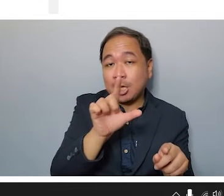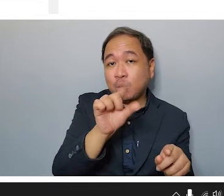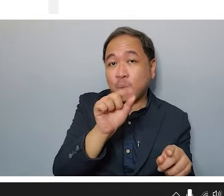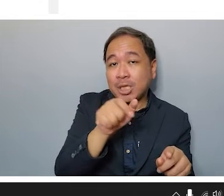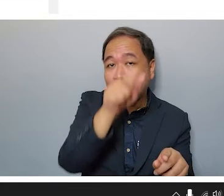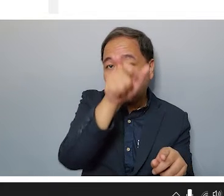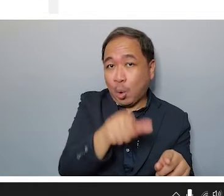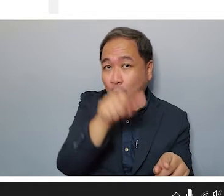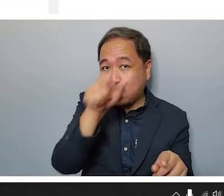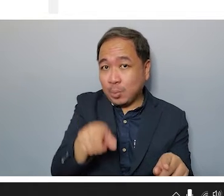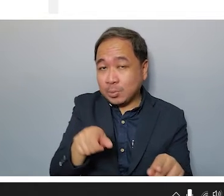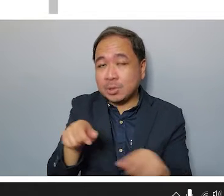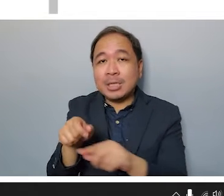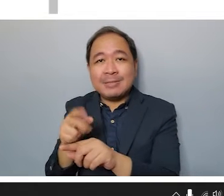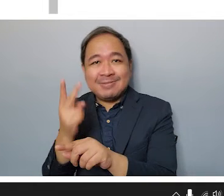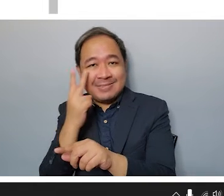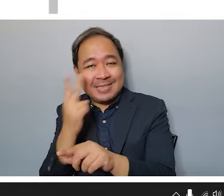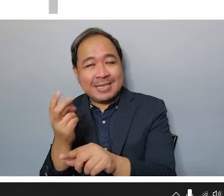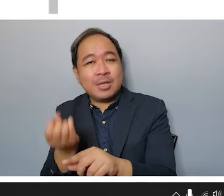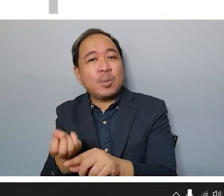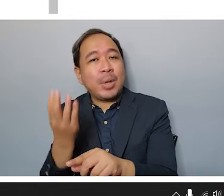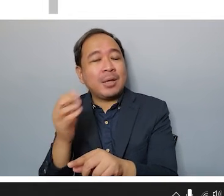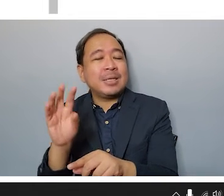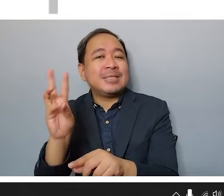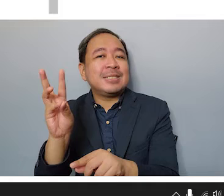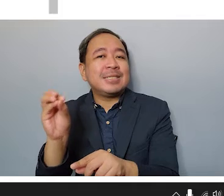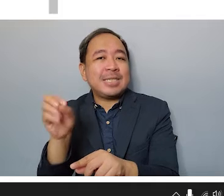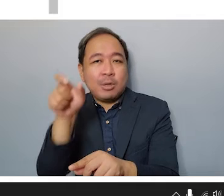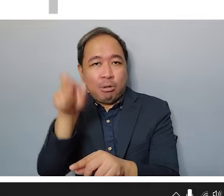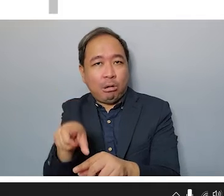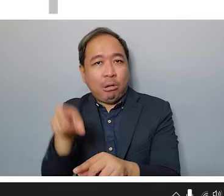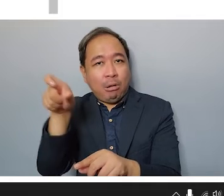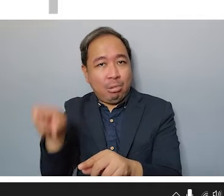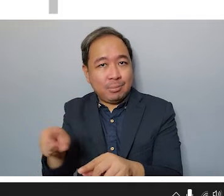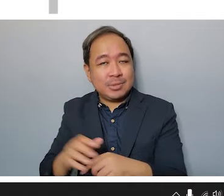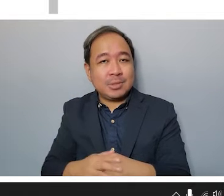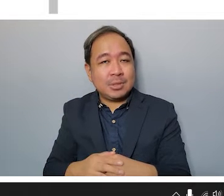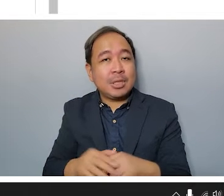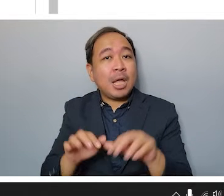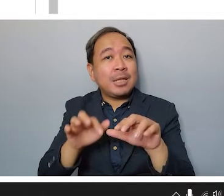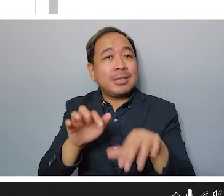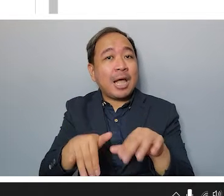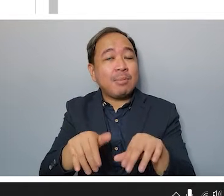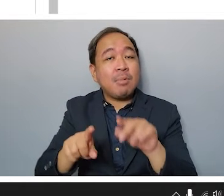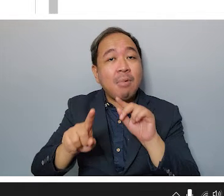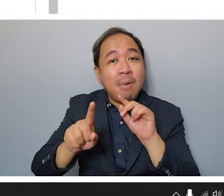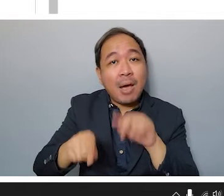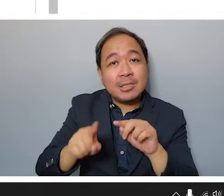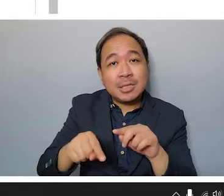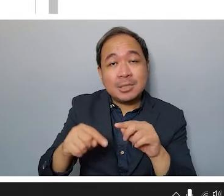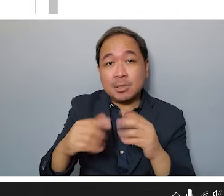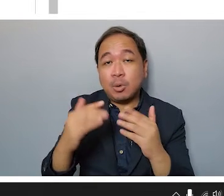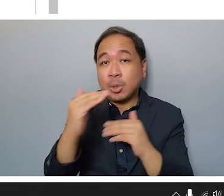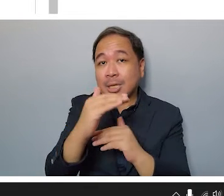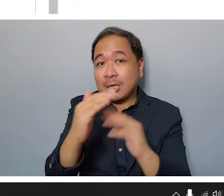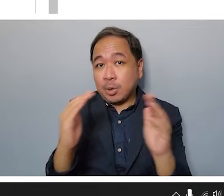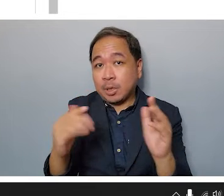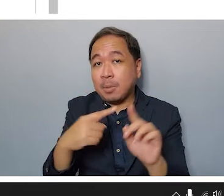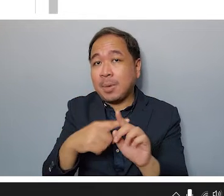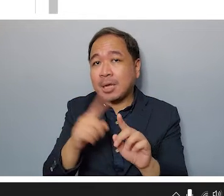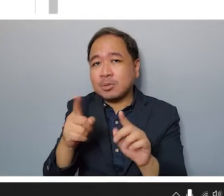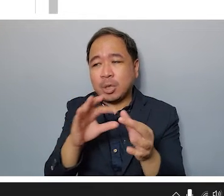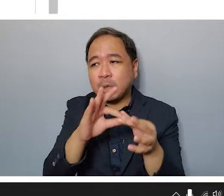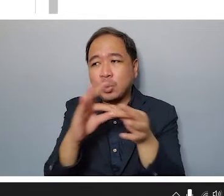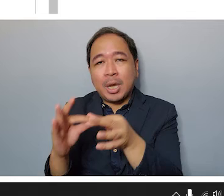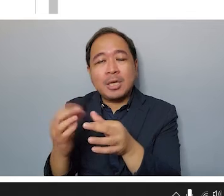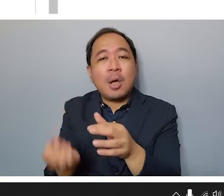boxes with 20 columns would look like, and this is how they would look like with 60. Type in the answers in the answer fields as well as